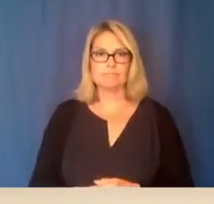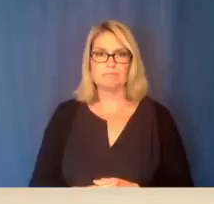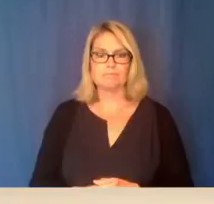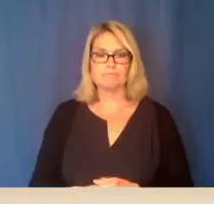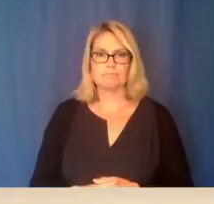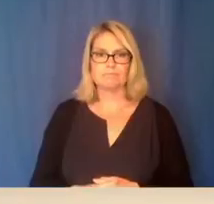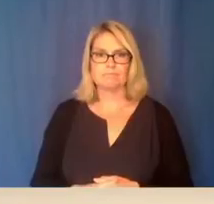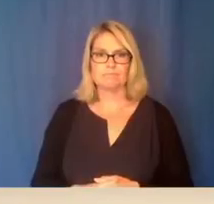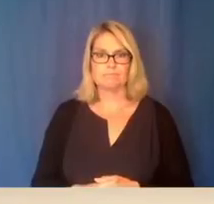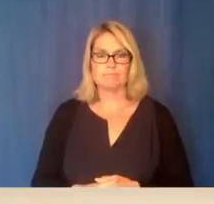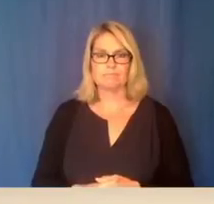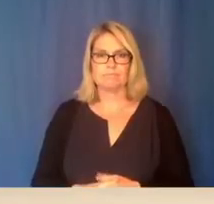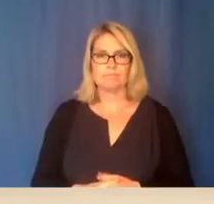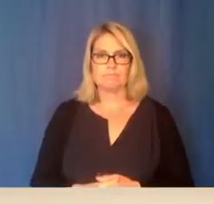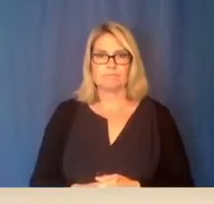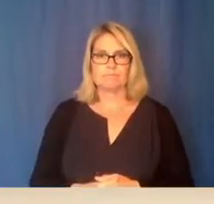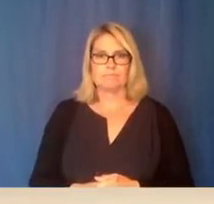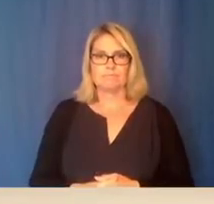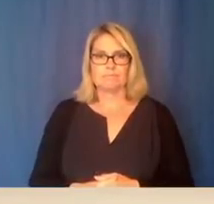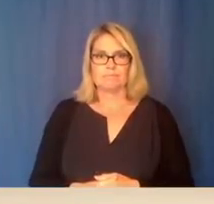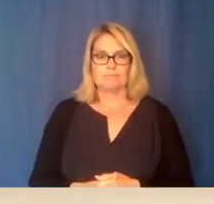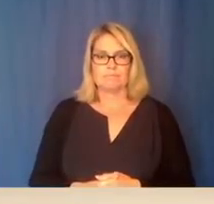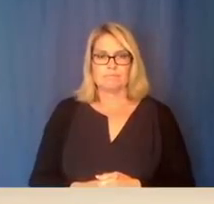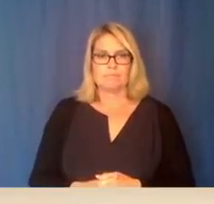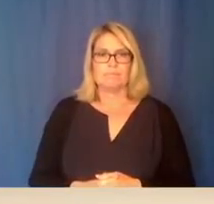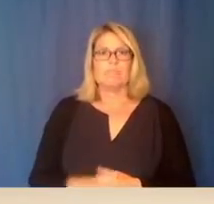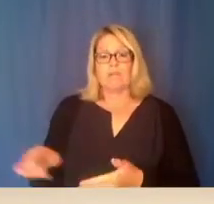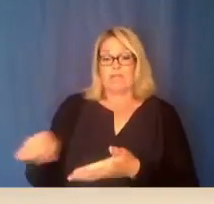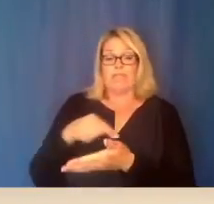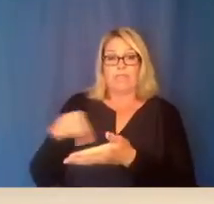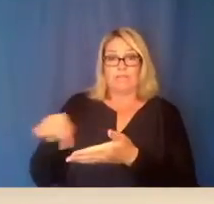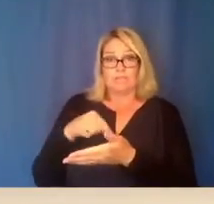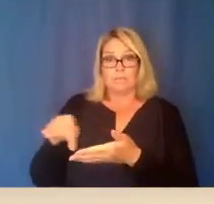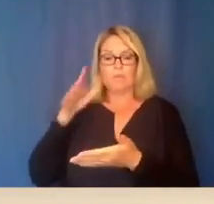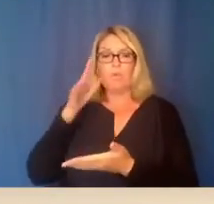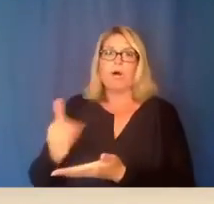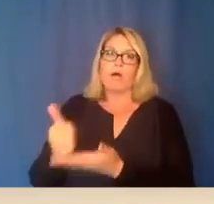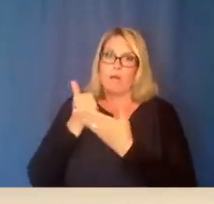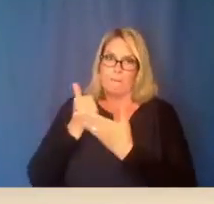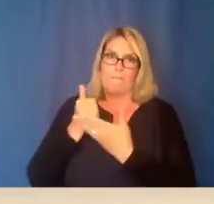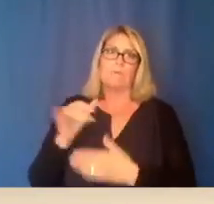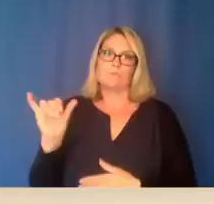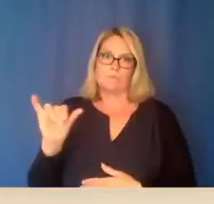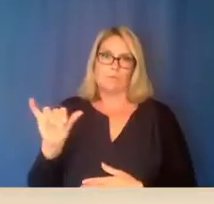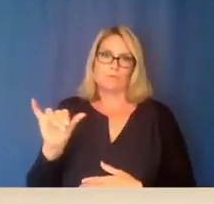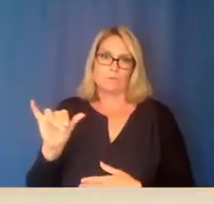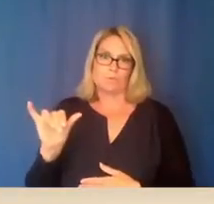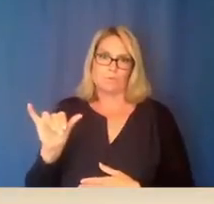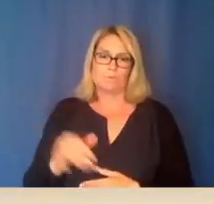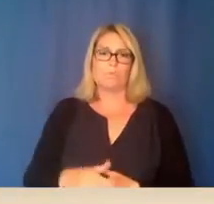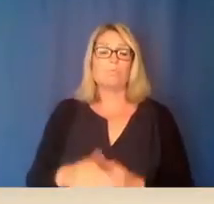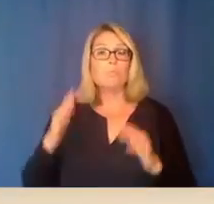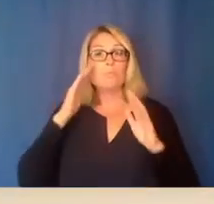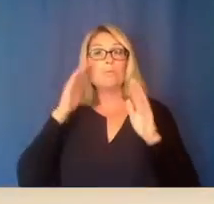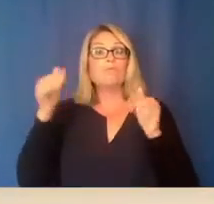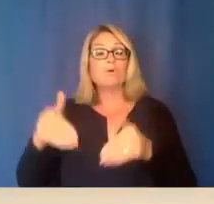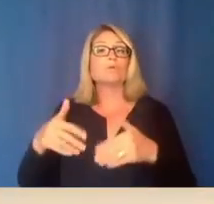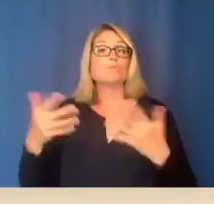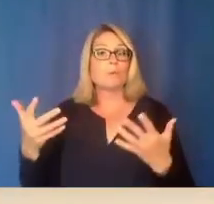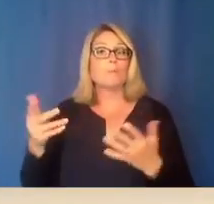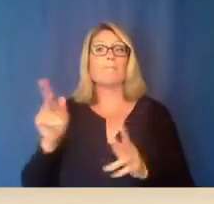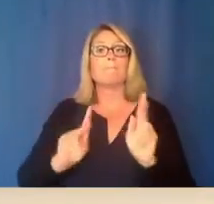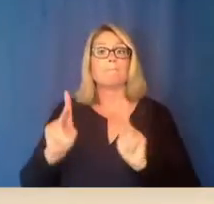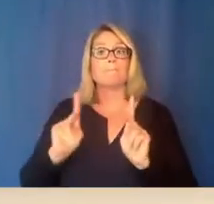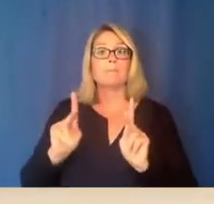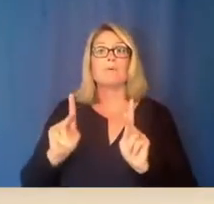really positive thing. And then this kind of adjustment this week will only help as well as we focus on those who are